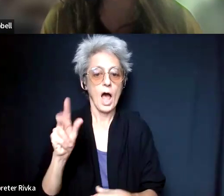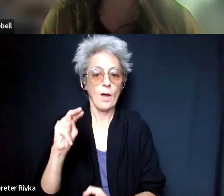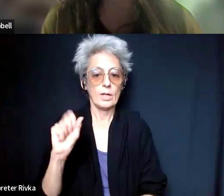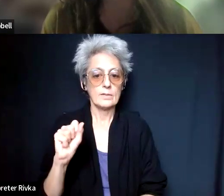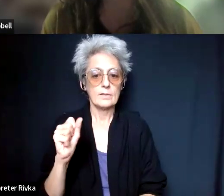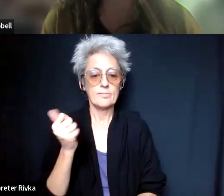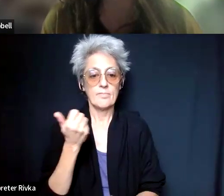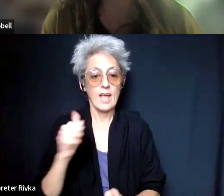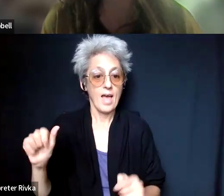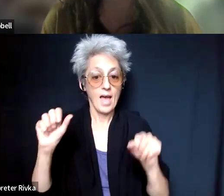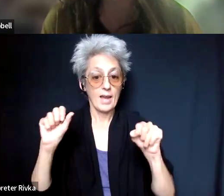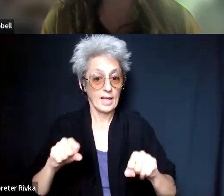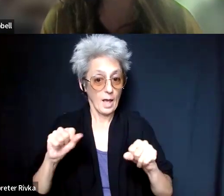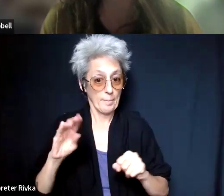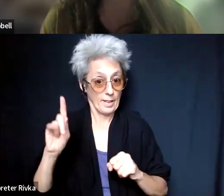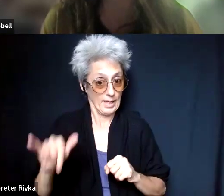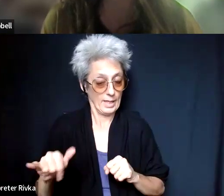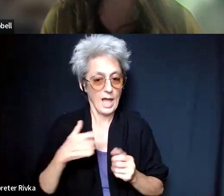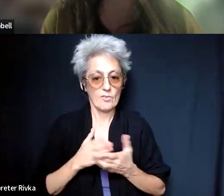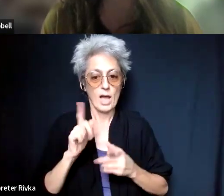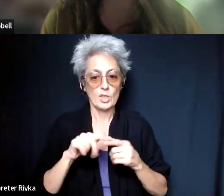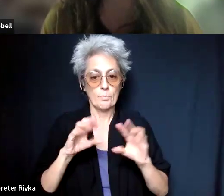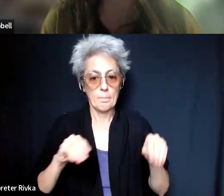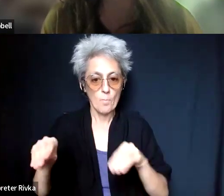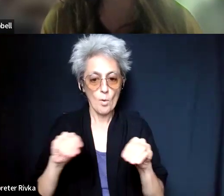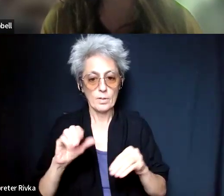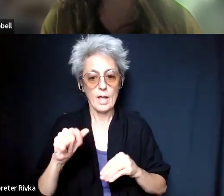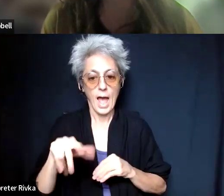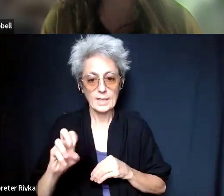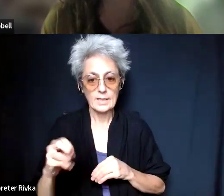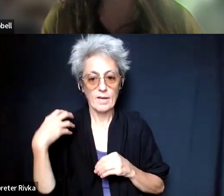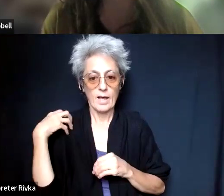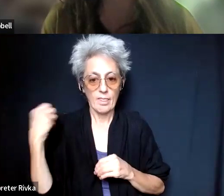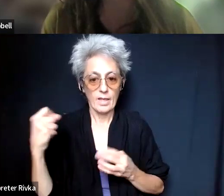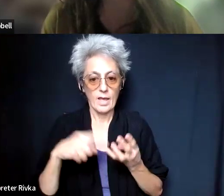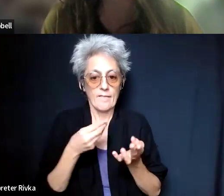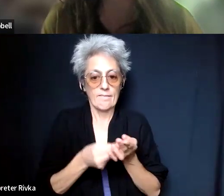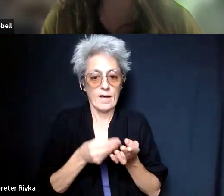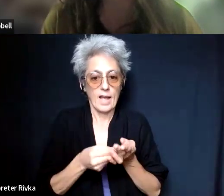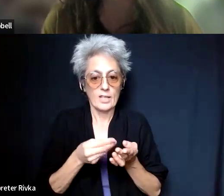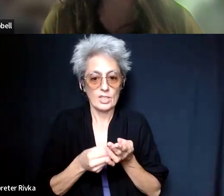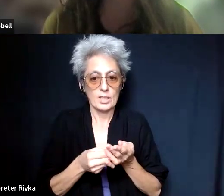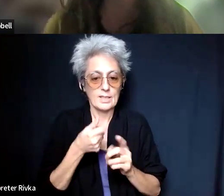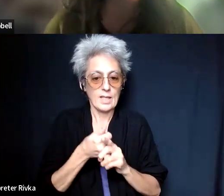ability, have the right to be mobile, active, healthy, and financially self-sustaining.